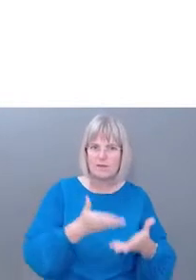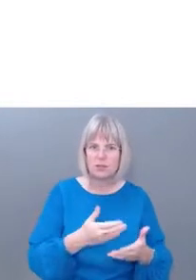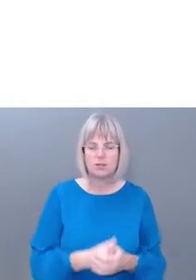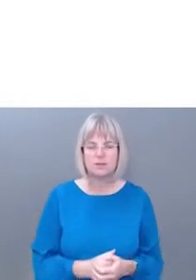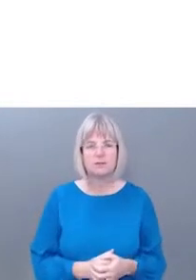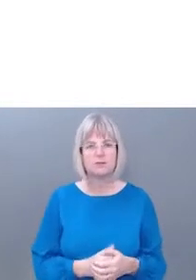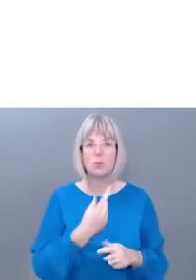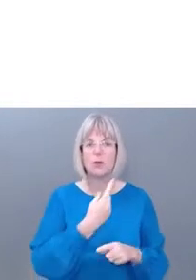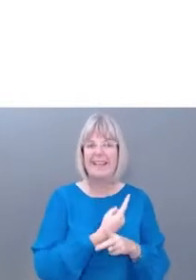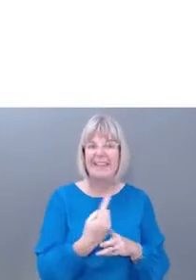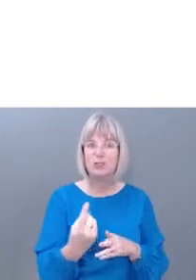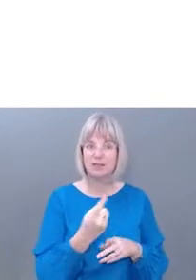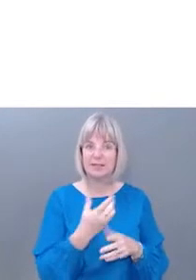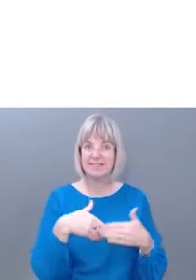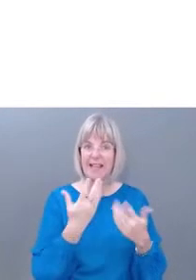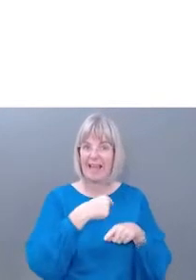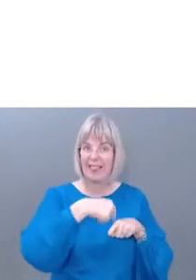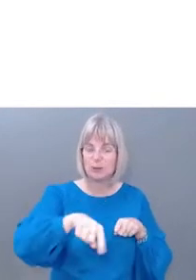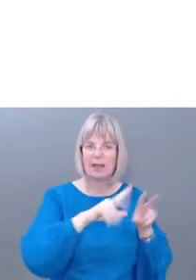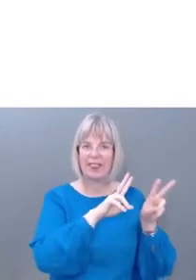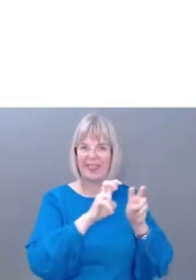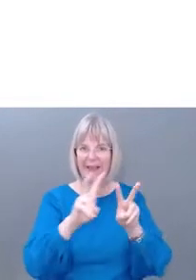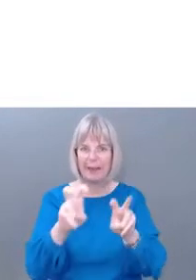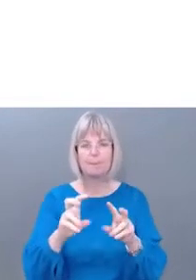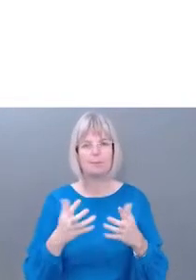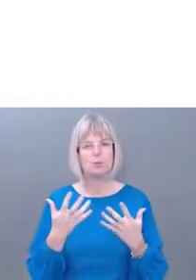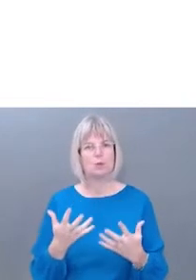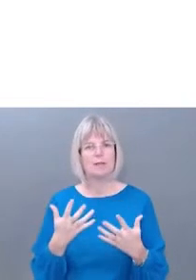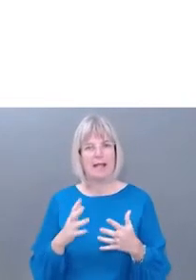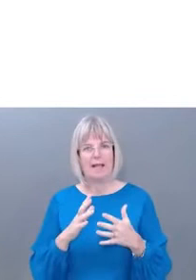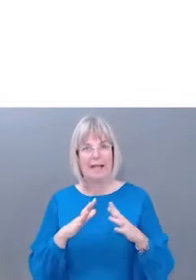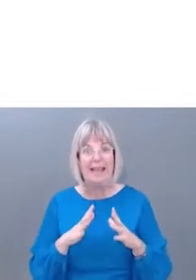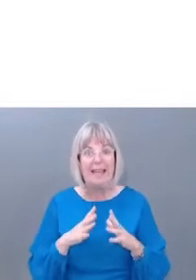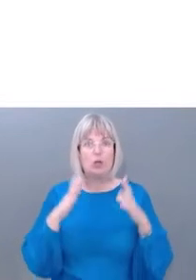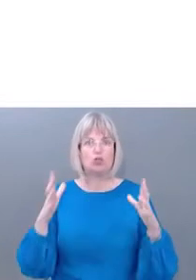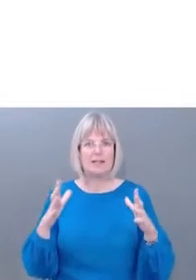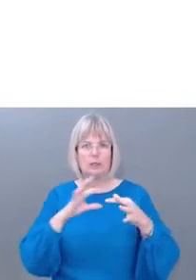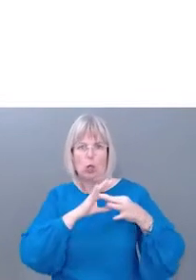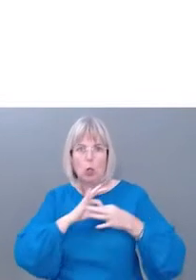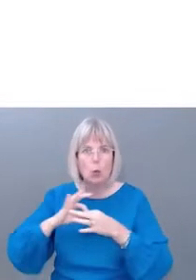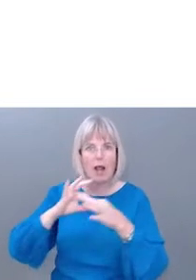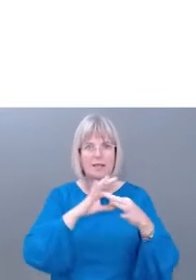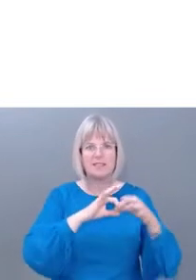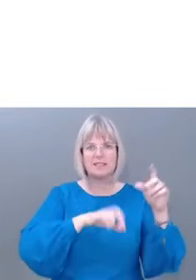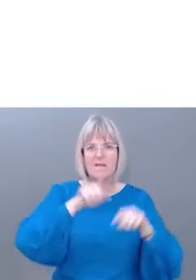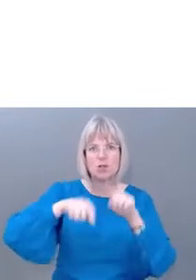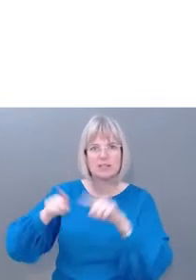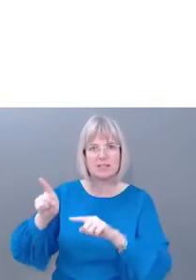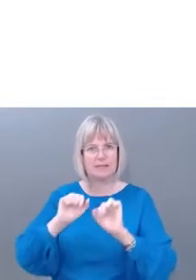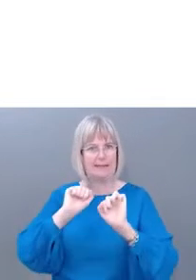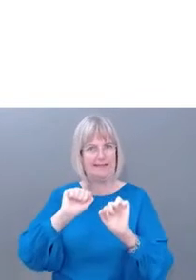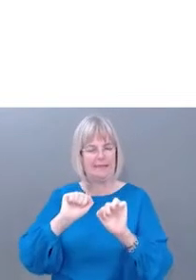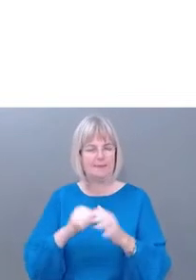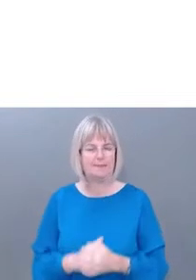is Unite and Increase Diversity in the Psychological Professions. I think diversity in the